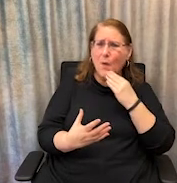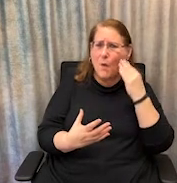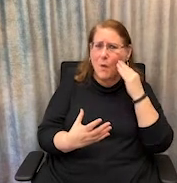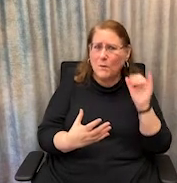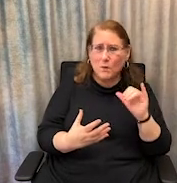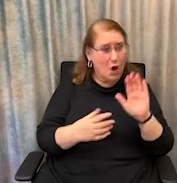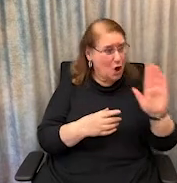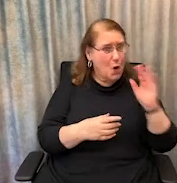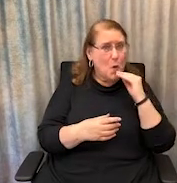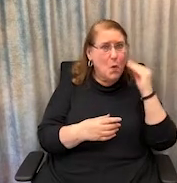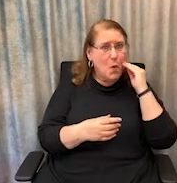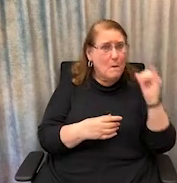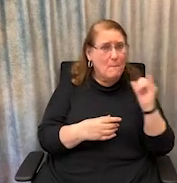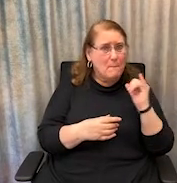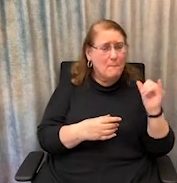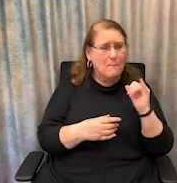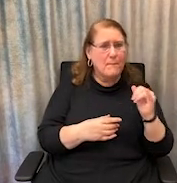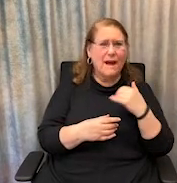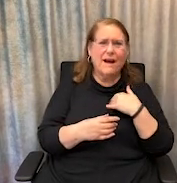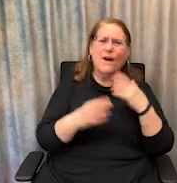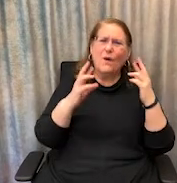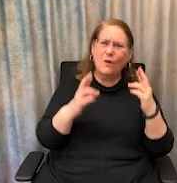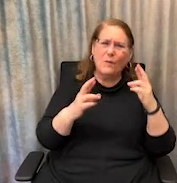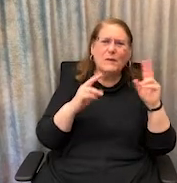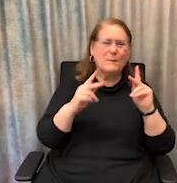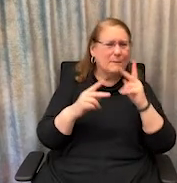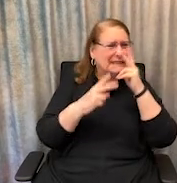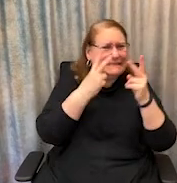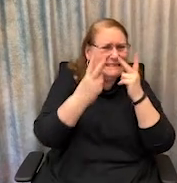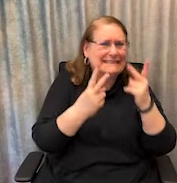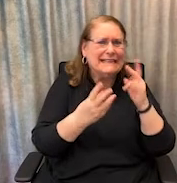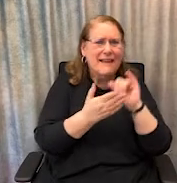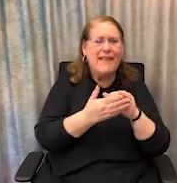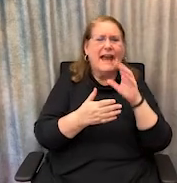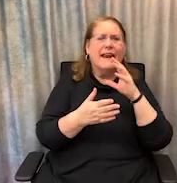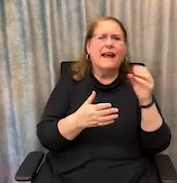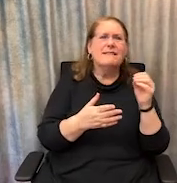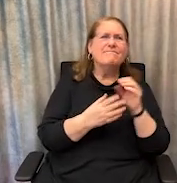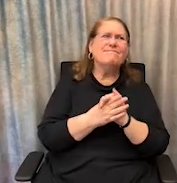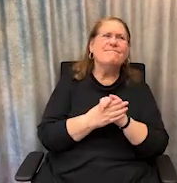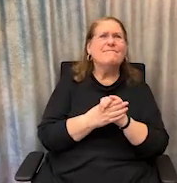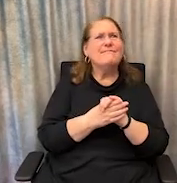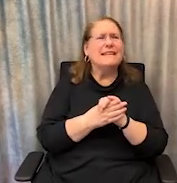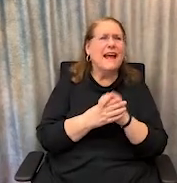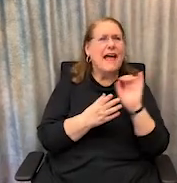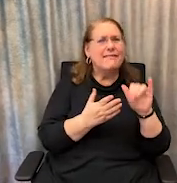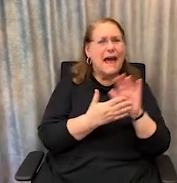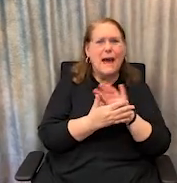too, and it's her home too. And I think, and I hope that people see that. And I think